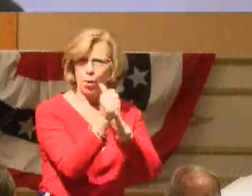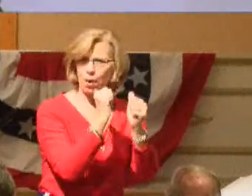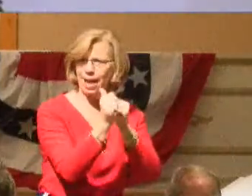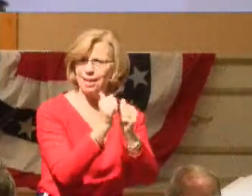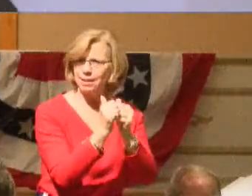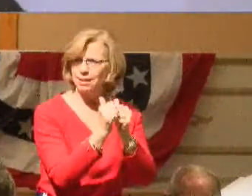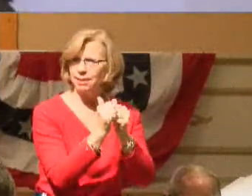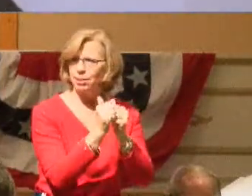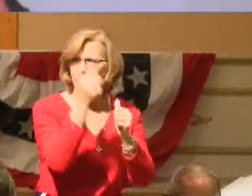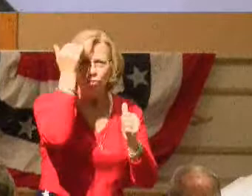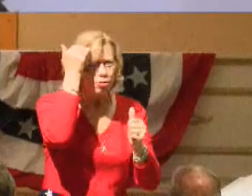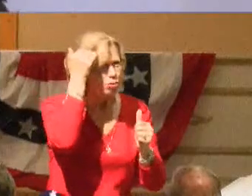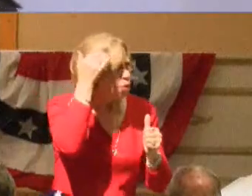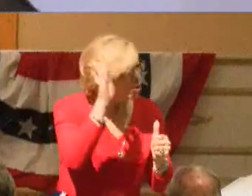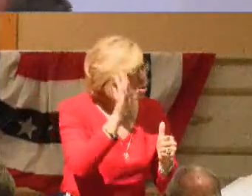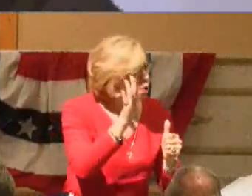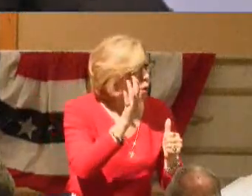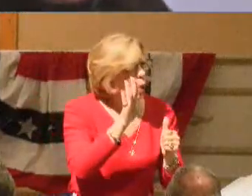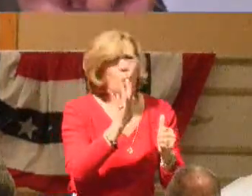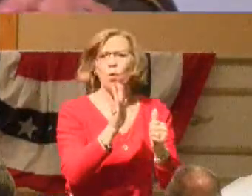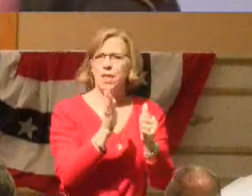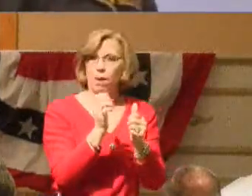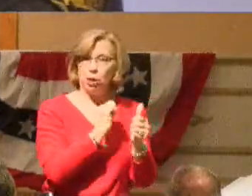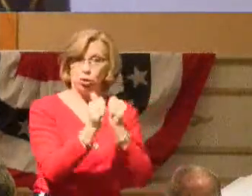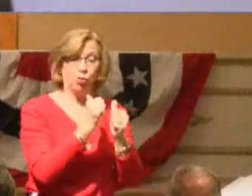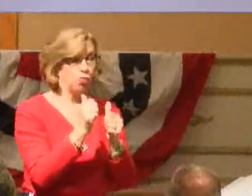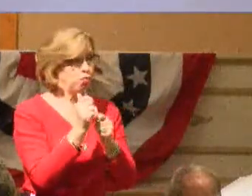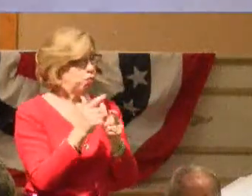which run in a race run all, but only